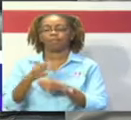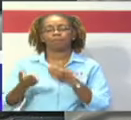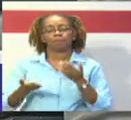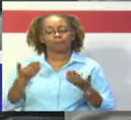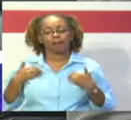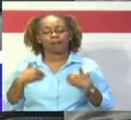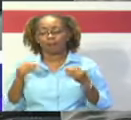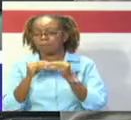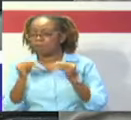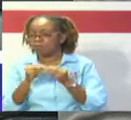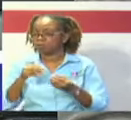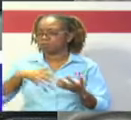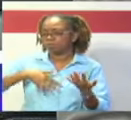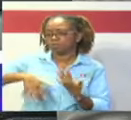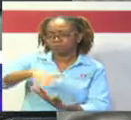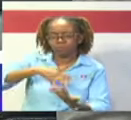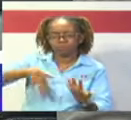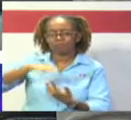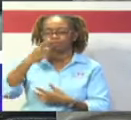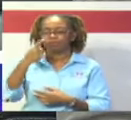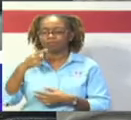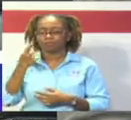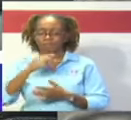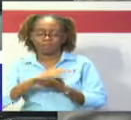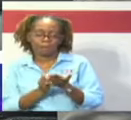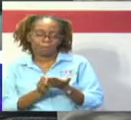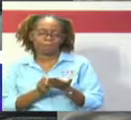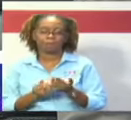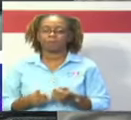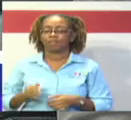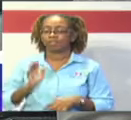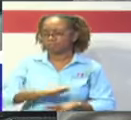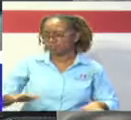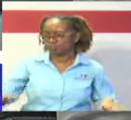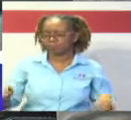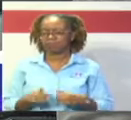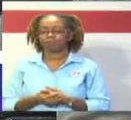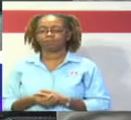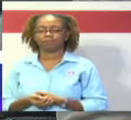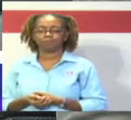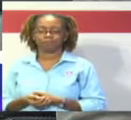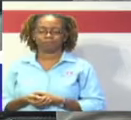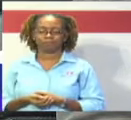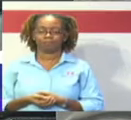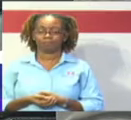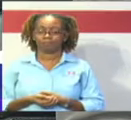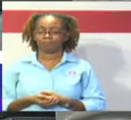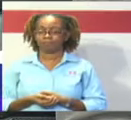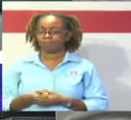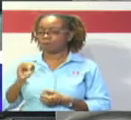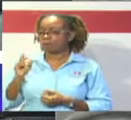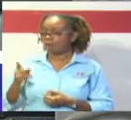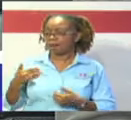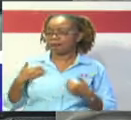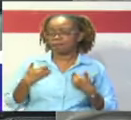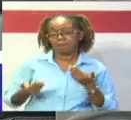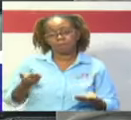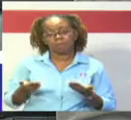for certain age groups, if they're fully vaccinated, looking at the ability to actually get back out into some form of